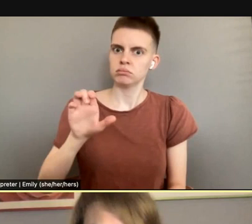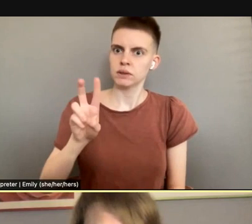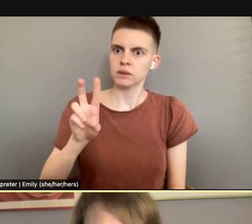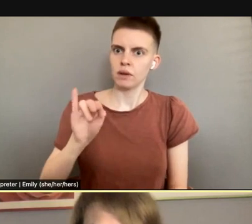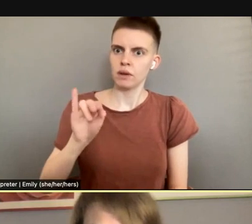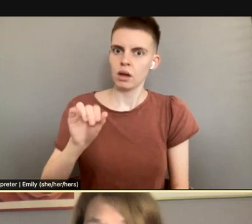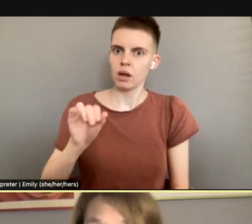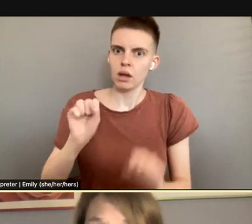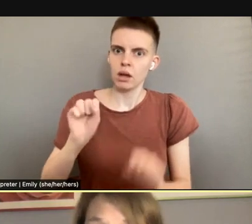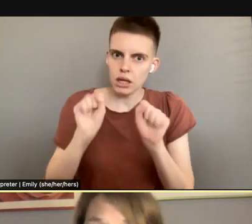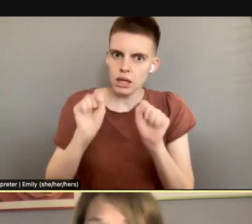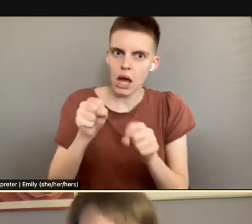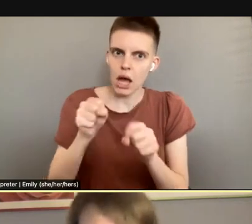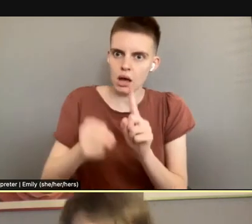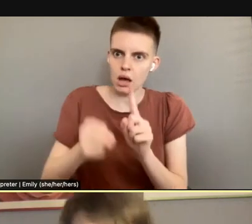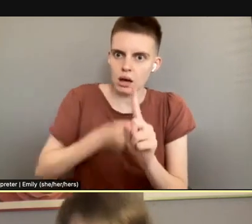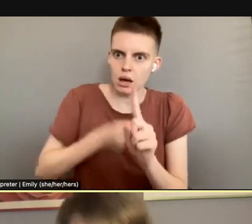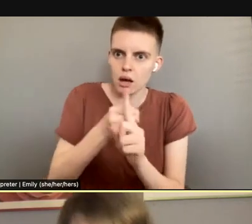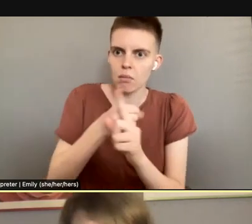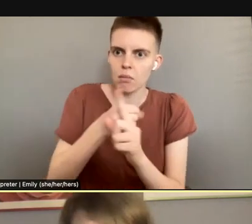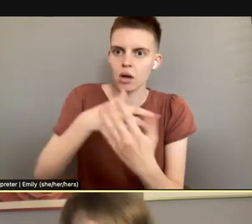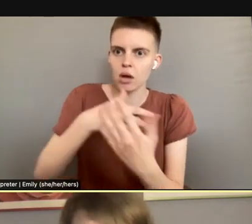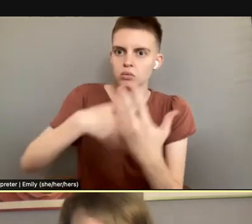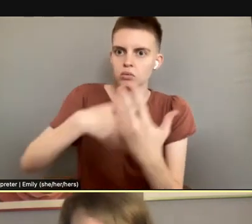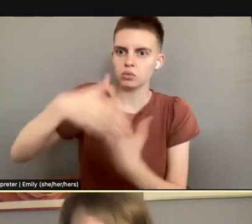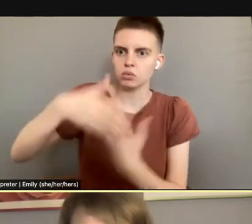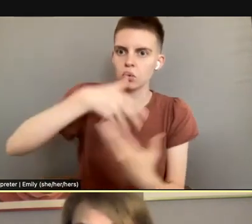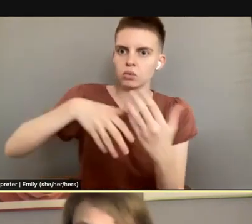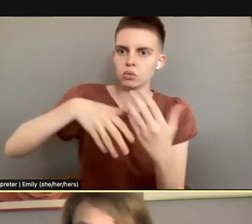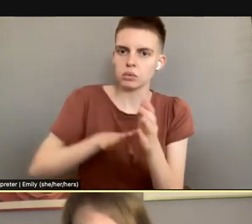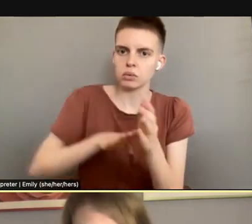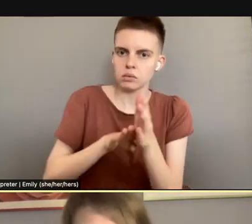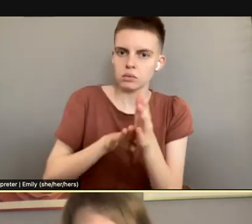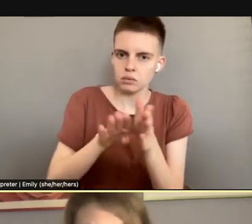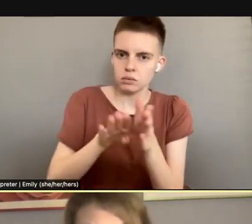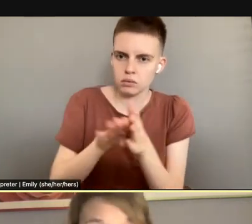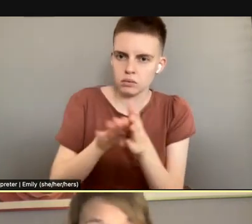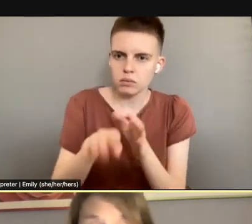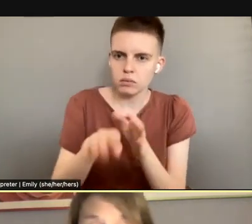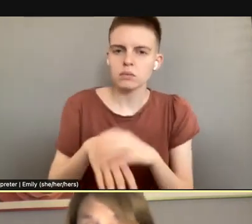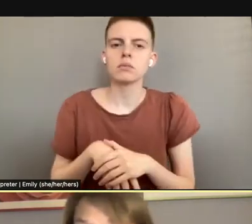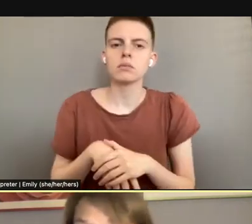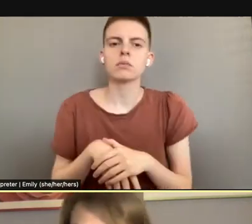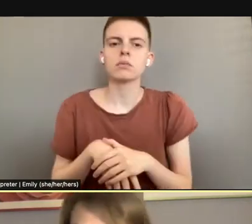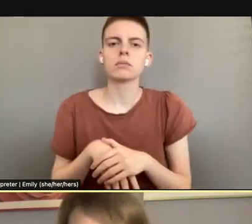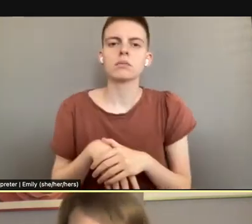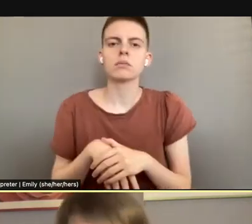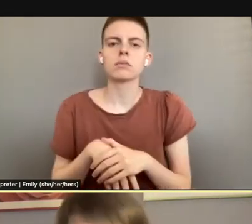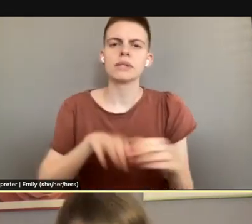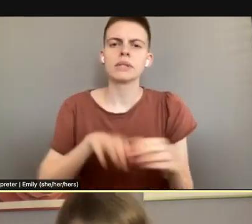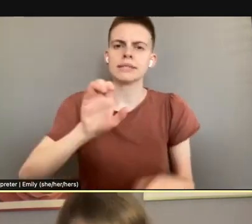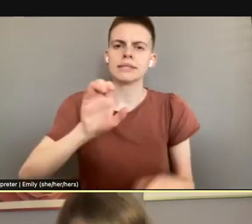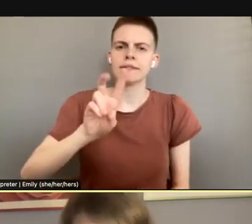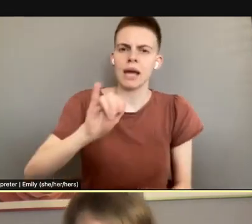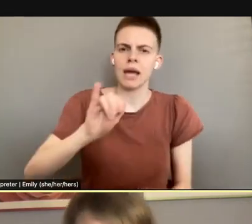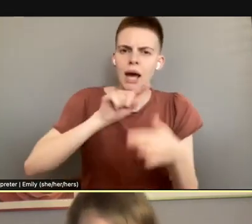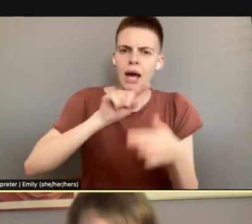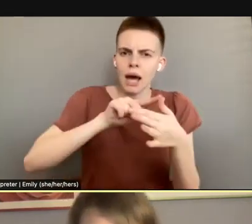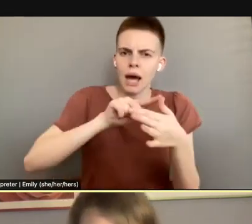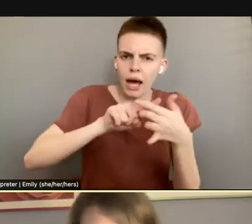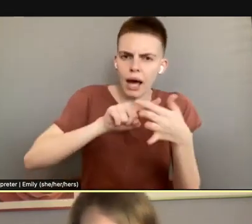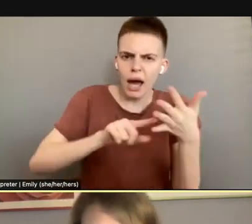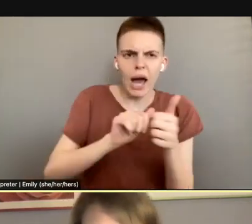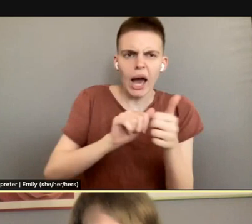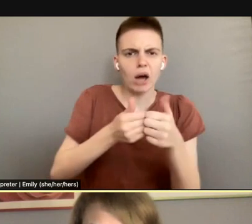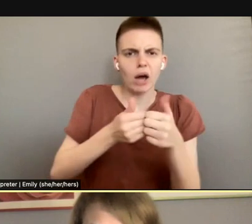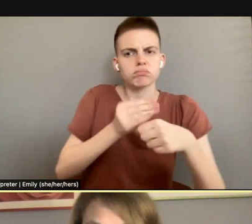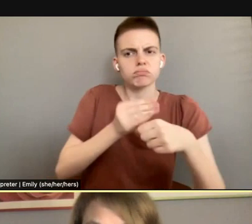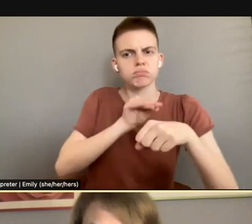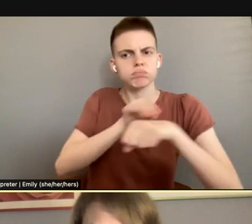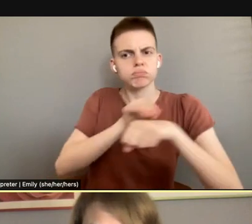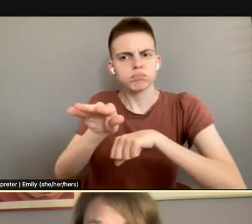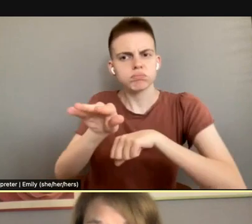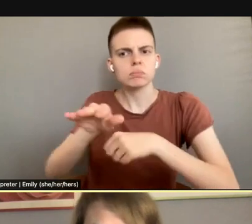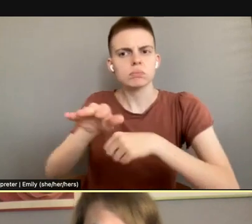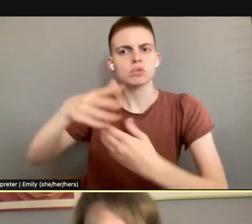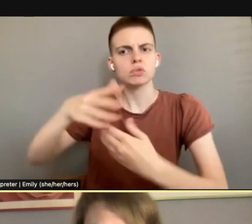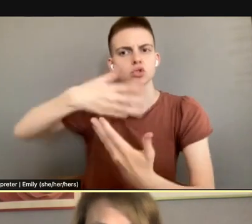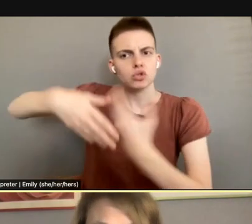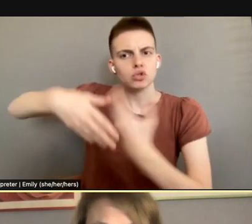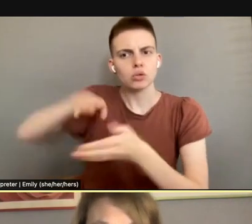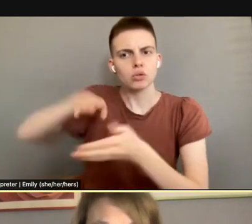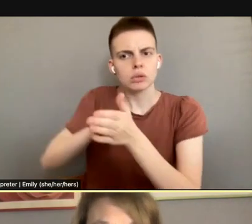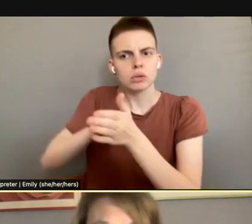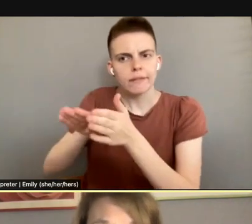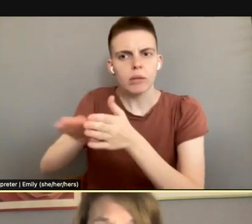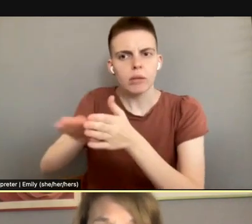social development and how do these characteristics really interfere or in some way influence social